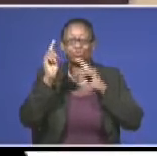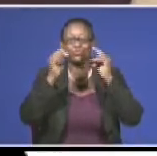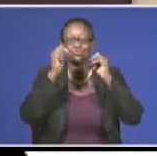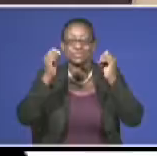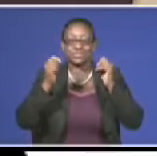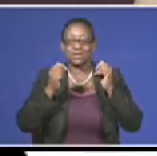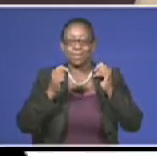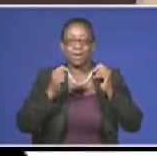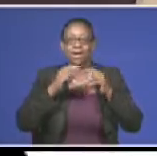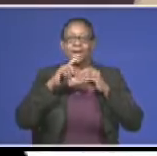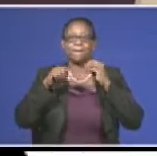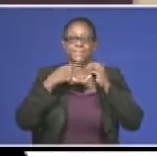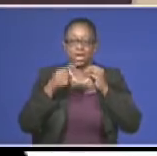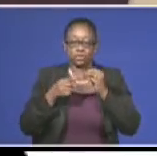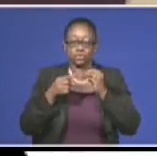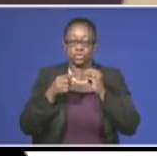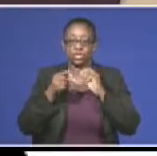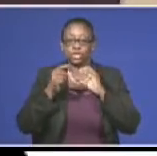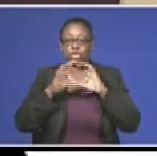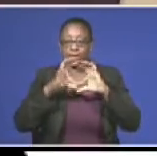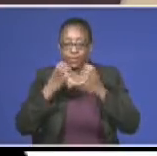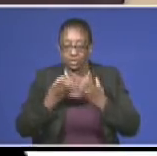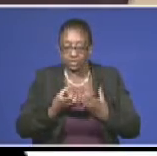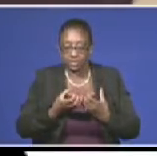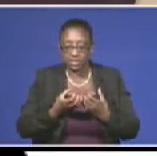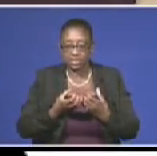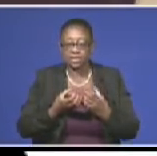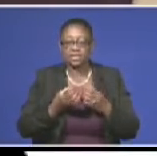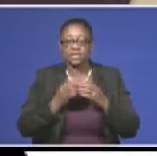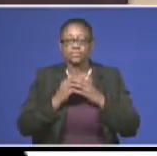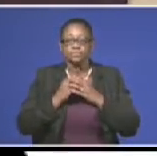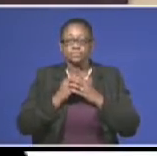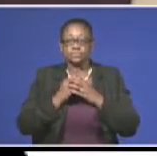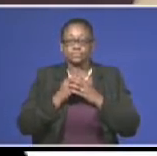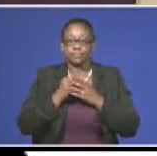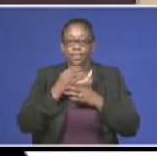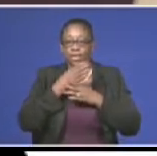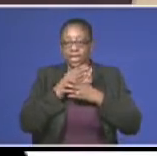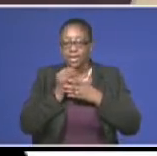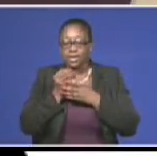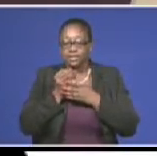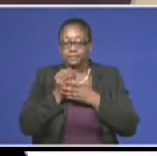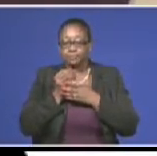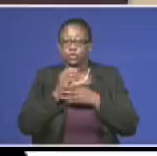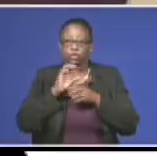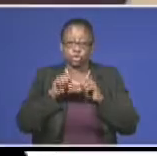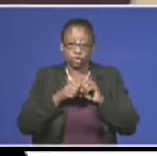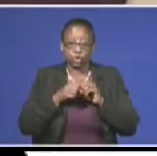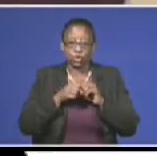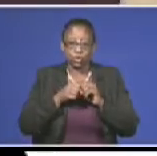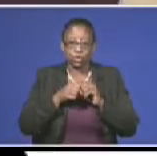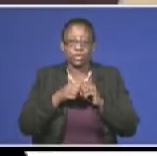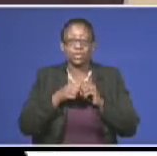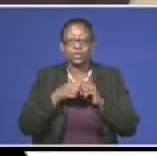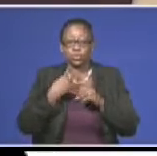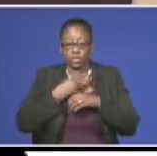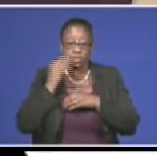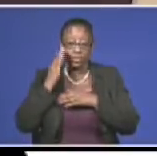been formalized. And so with this new toolkit that Dr. Vic is going to